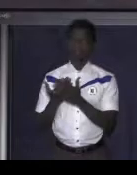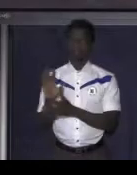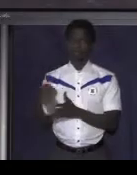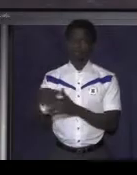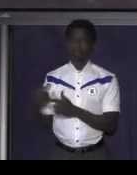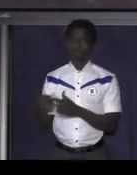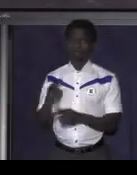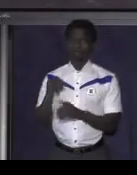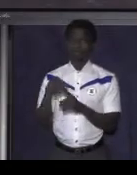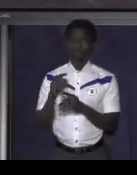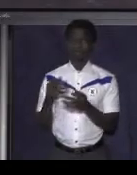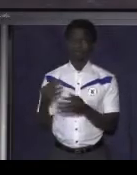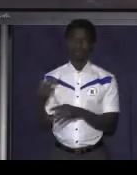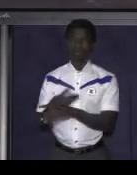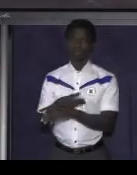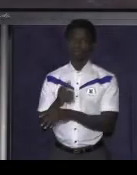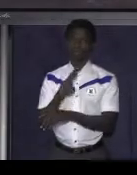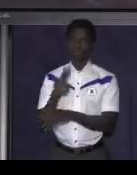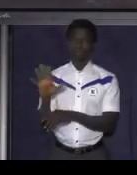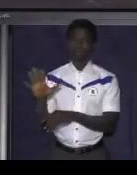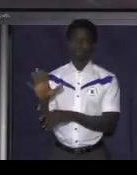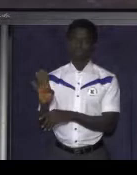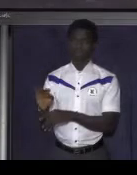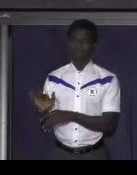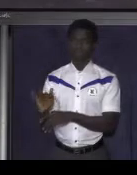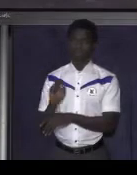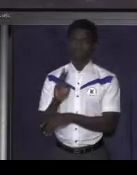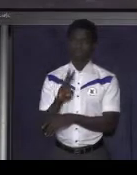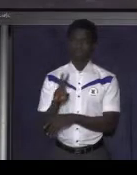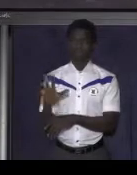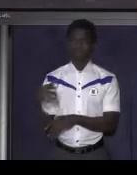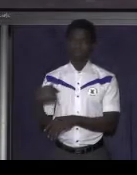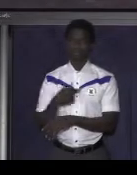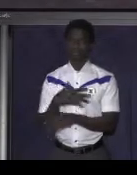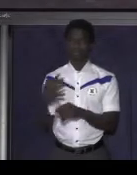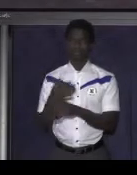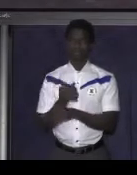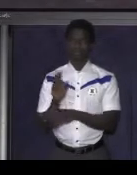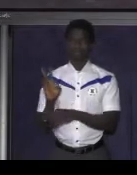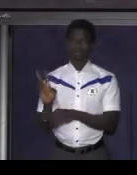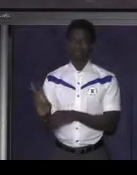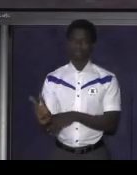Alrighty then, when you multiply 25 by 25, we get